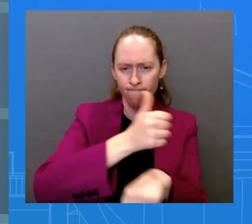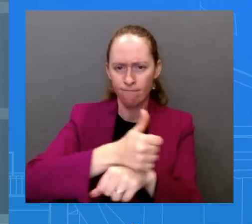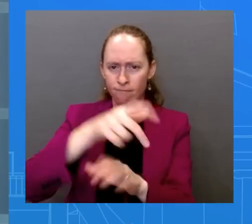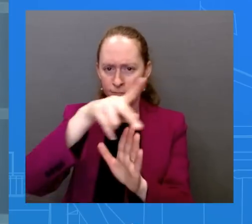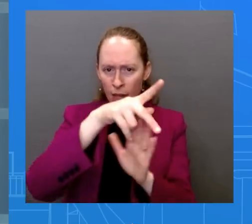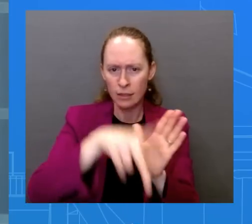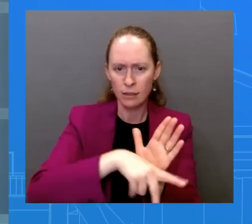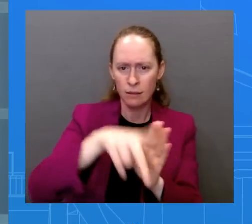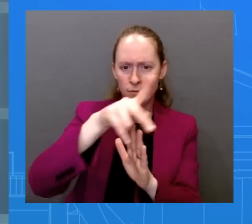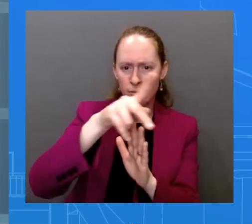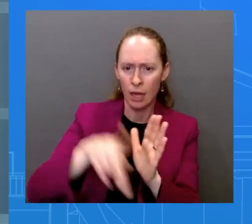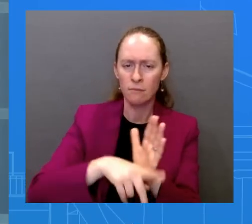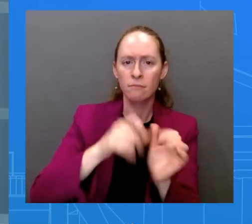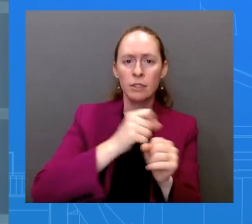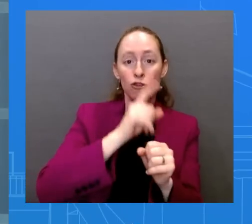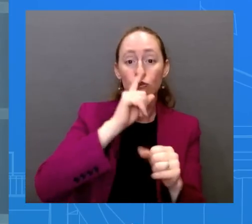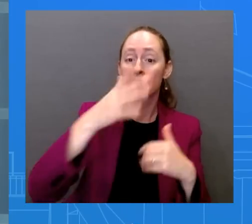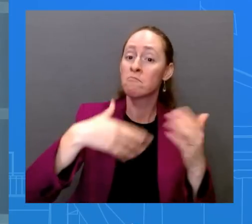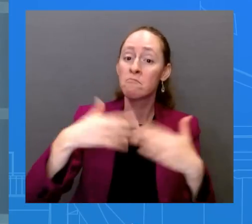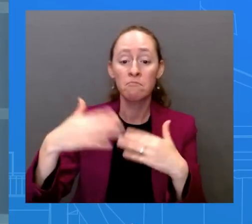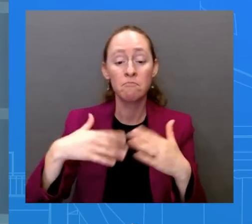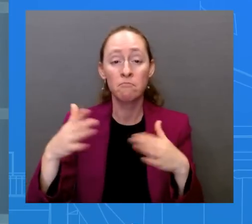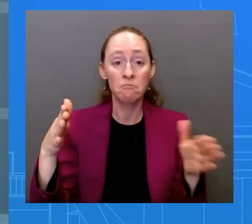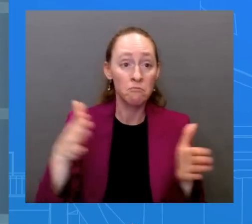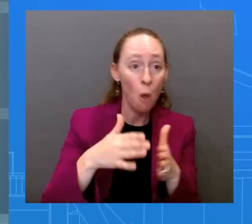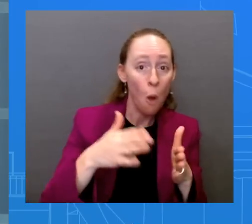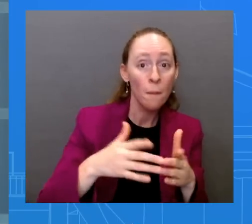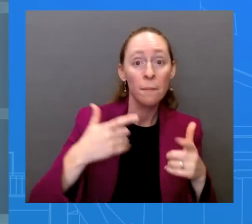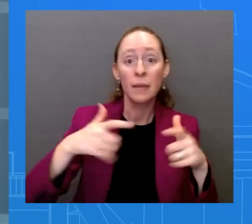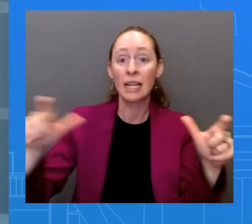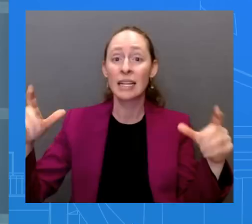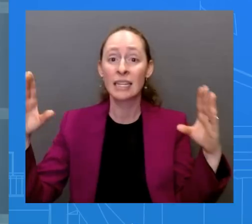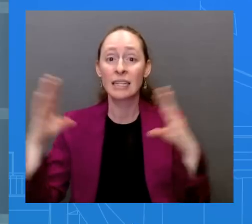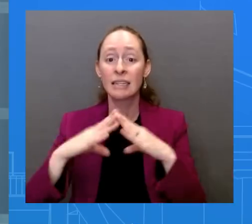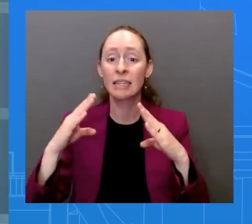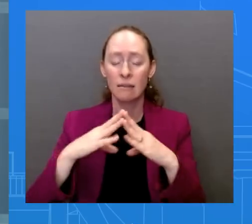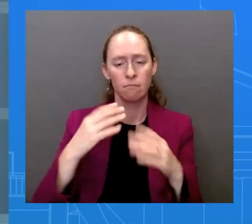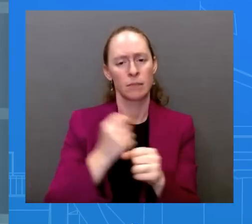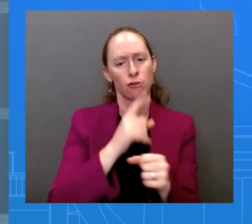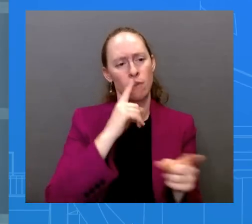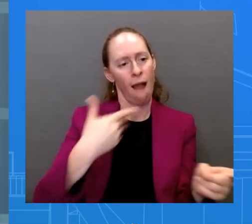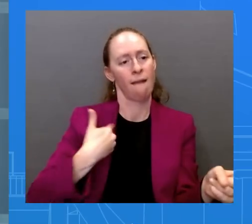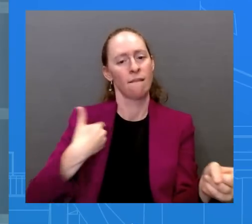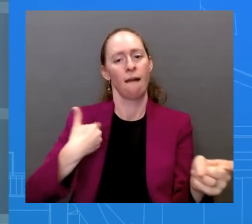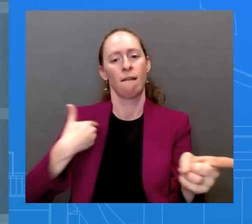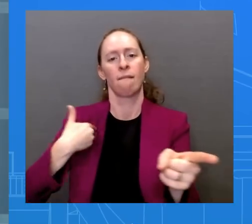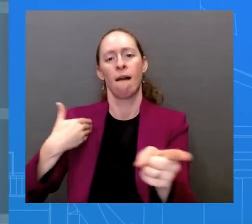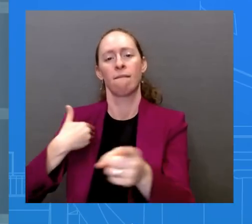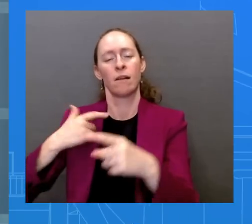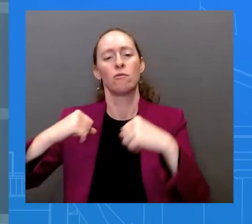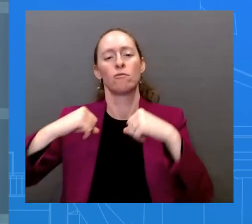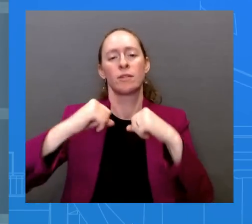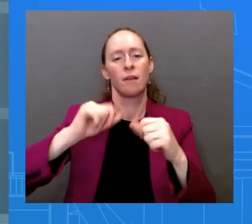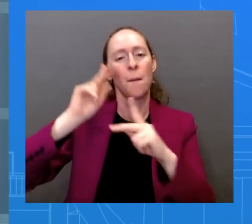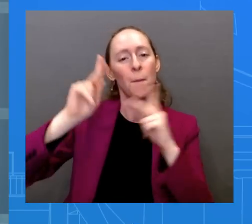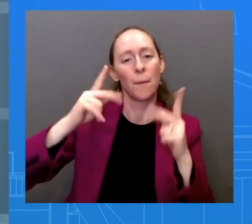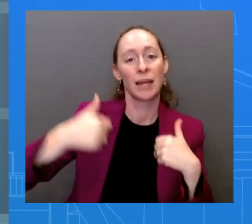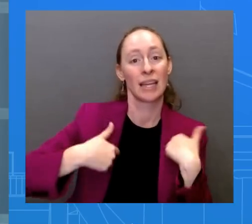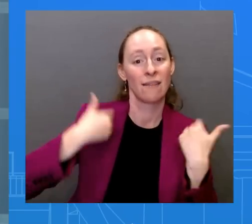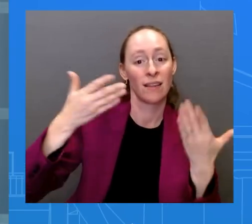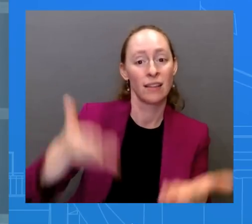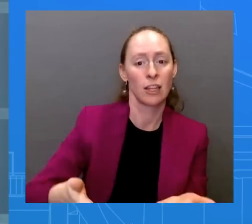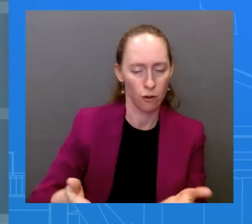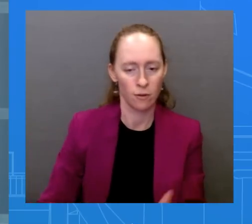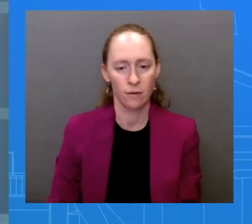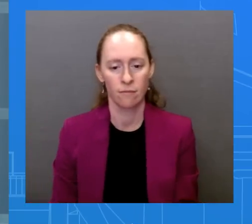it's big or small, have what they need to protect their community. And that's what this president has done, again, without the help